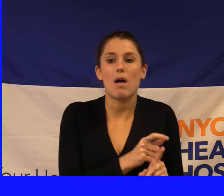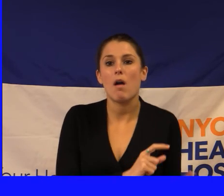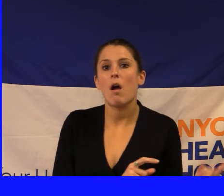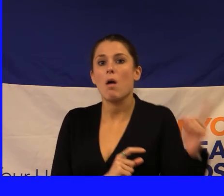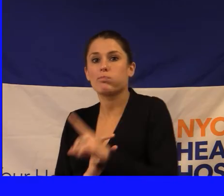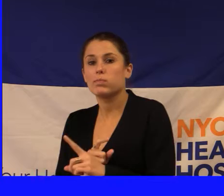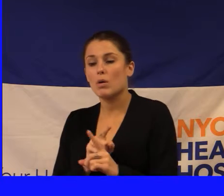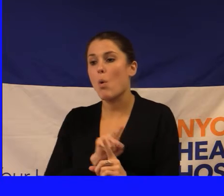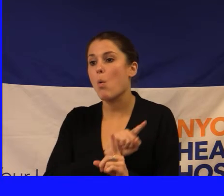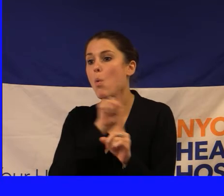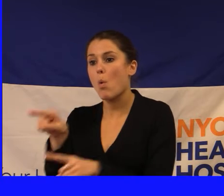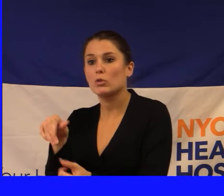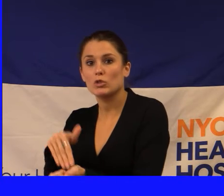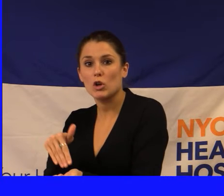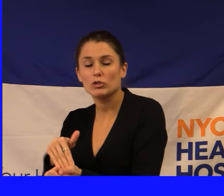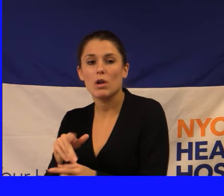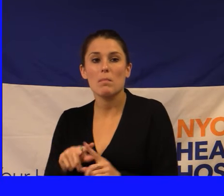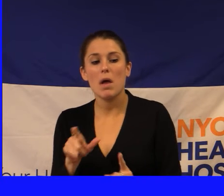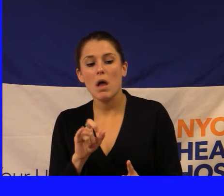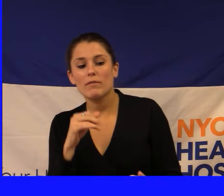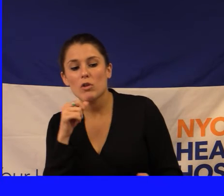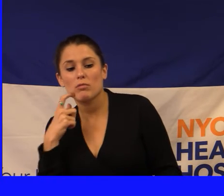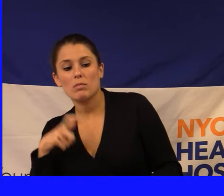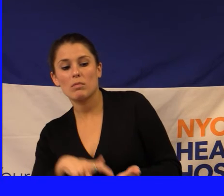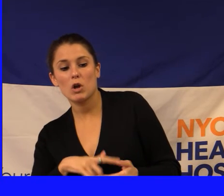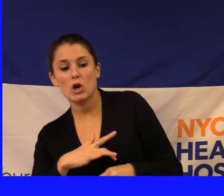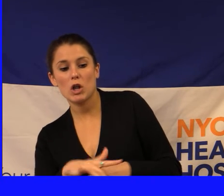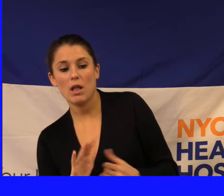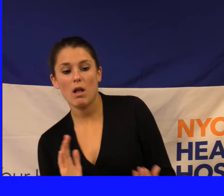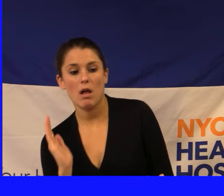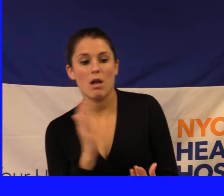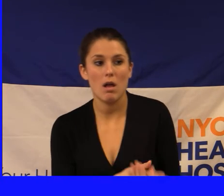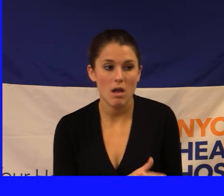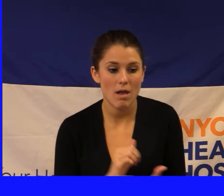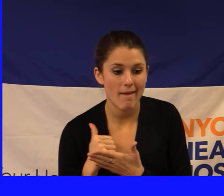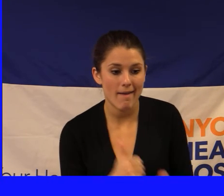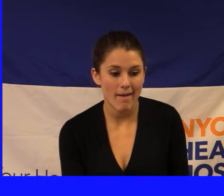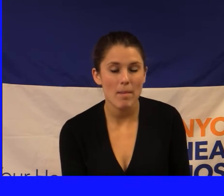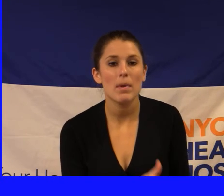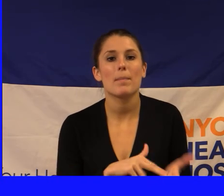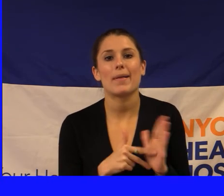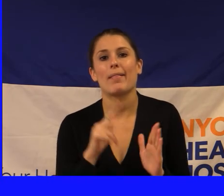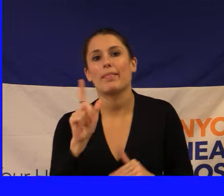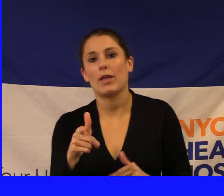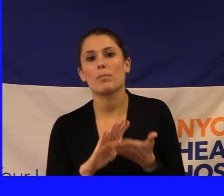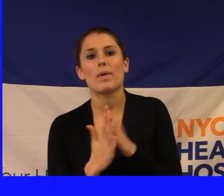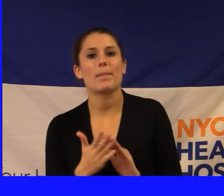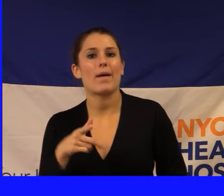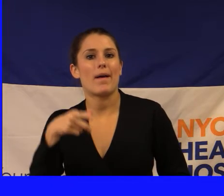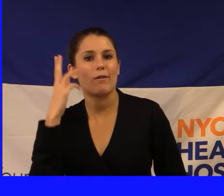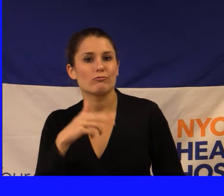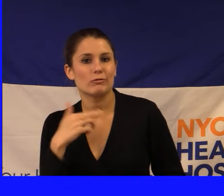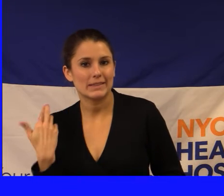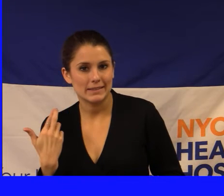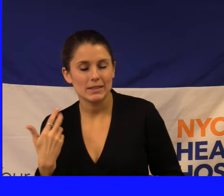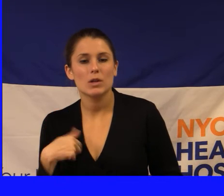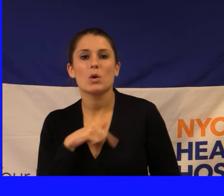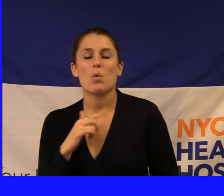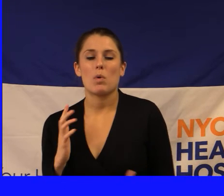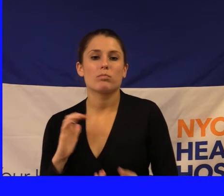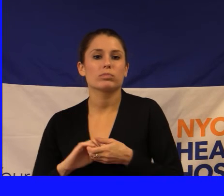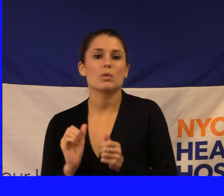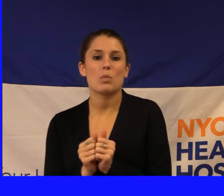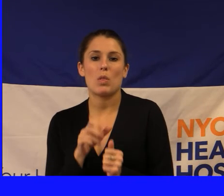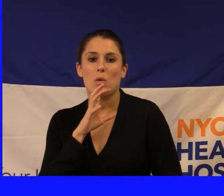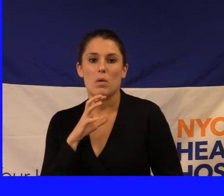don't detect them early and start to intervene, it puts them at high risk down the road. We've partnered with the Geriatrics Council